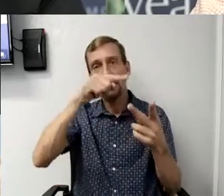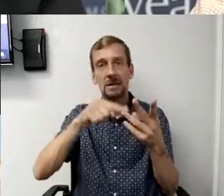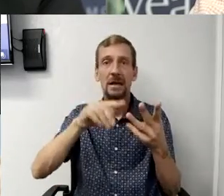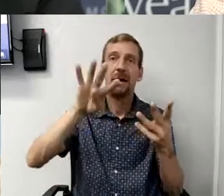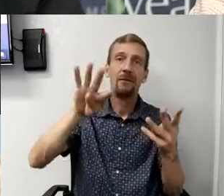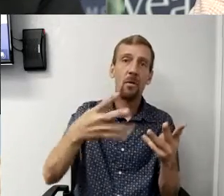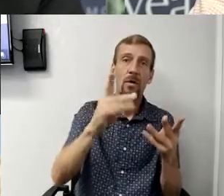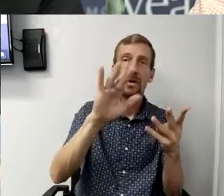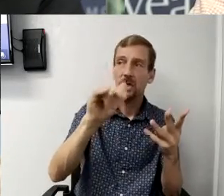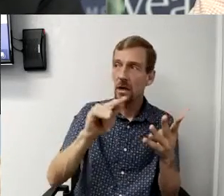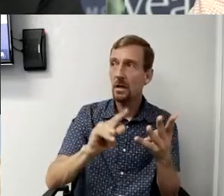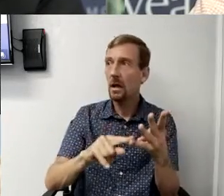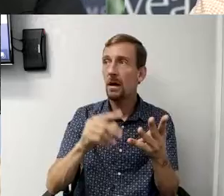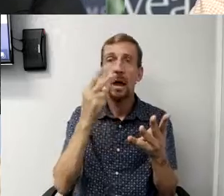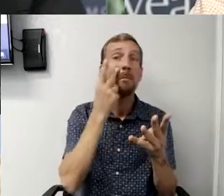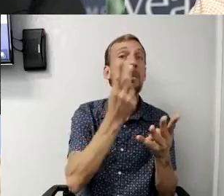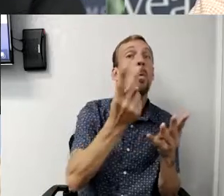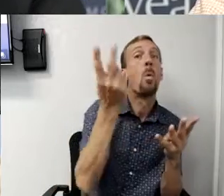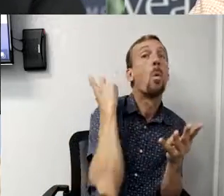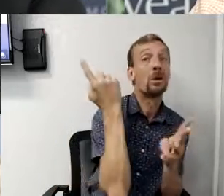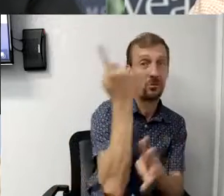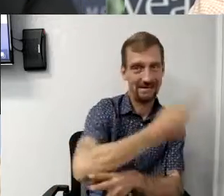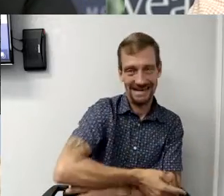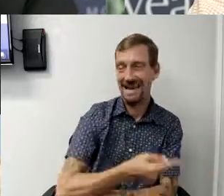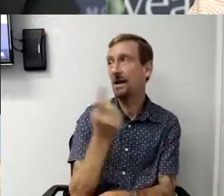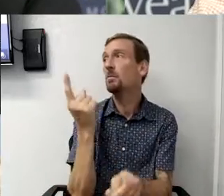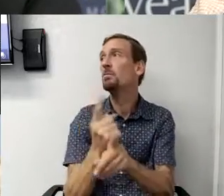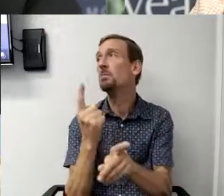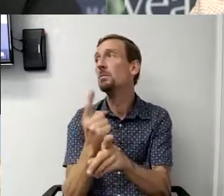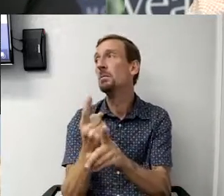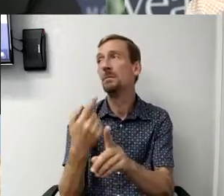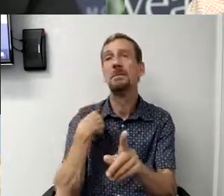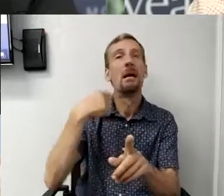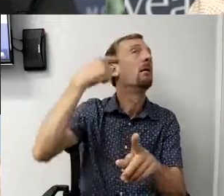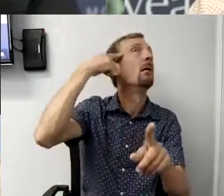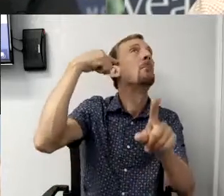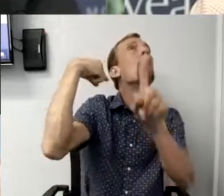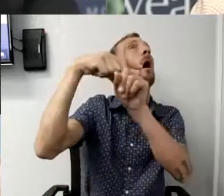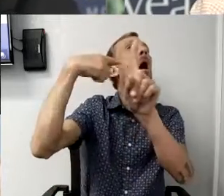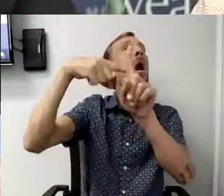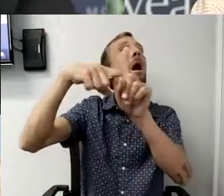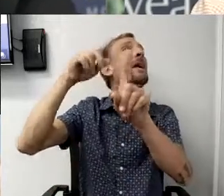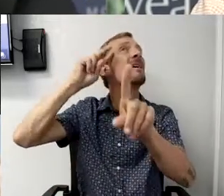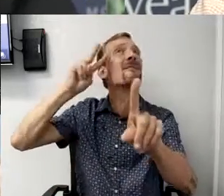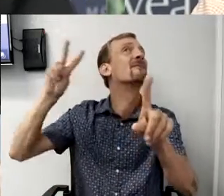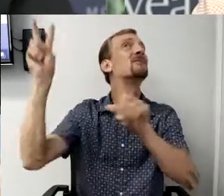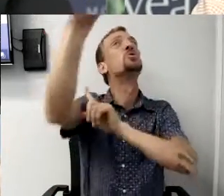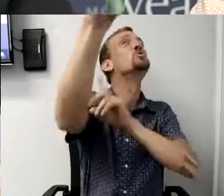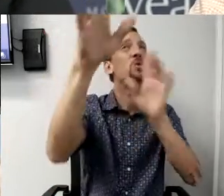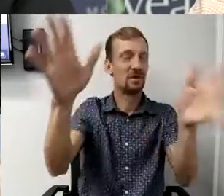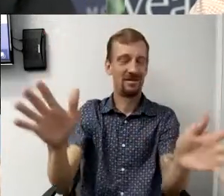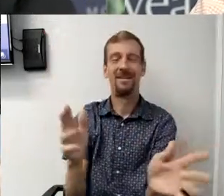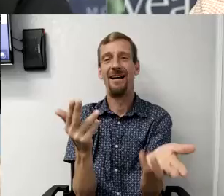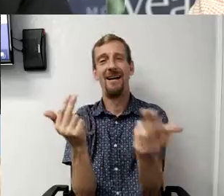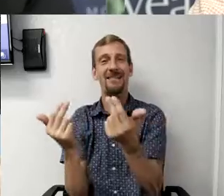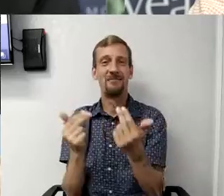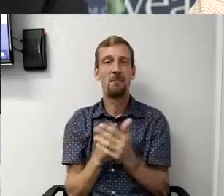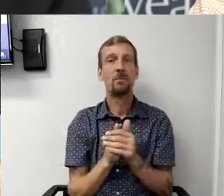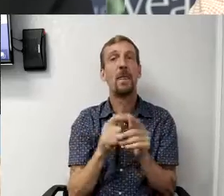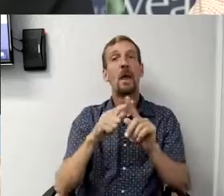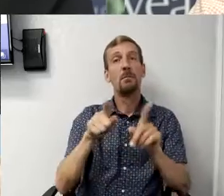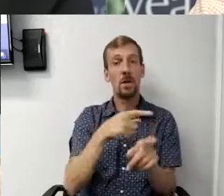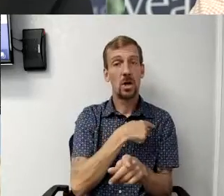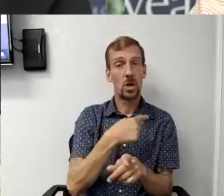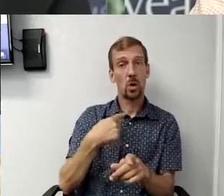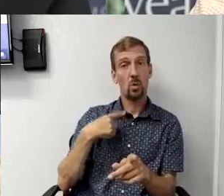July. Not Labor Day, Memorial Day. Memorial Day? Oh, yeah. Optimistically Your speaking years about all the future. running together, Yeah. That